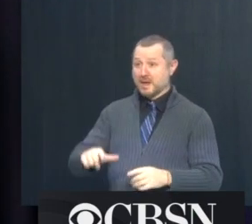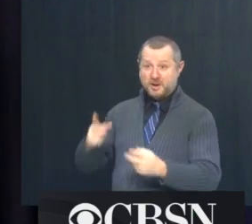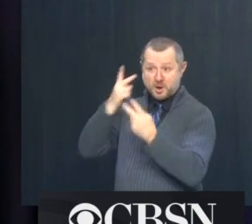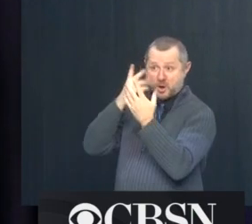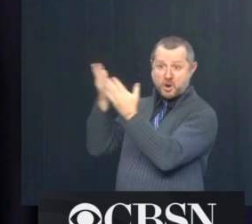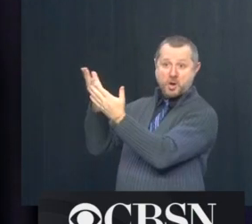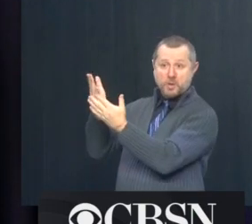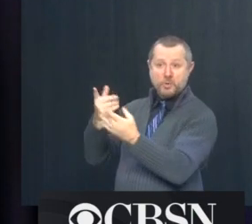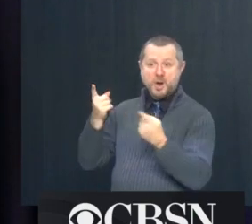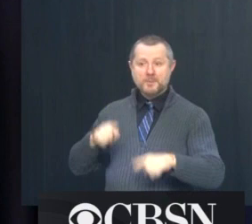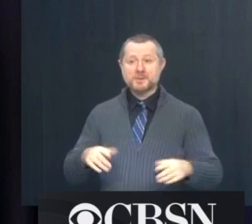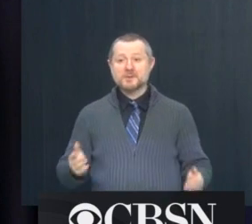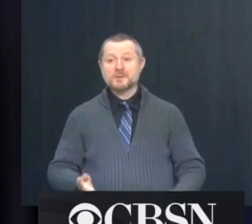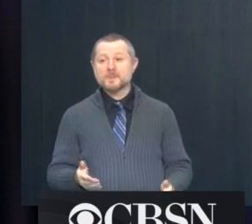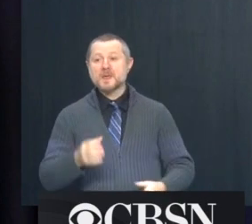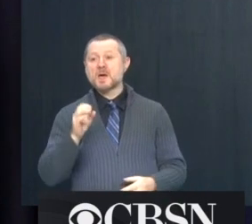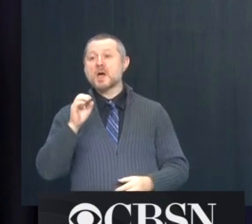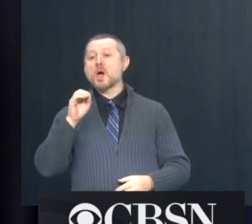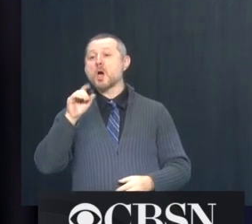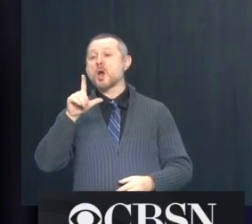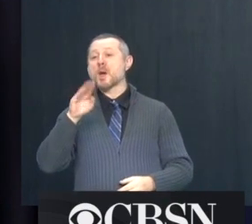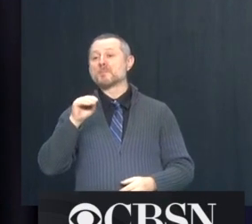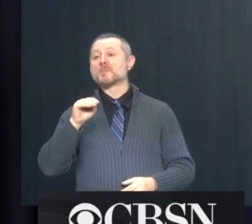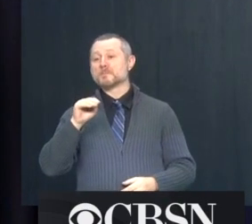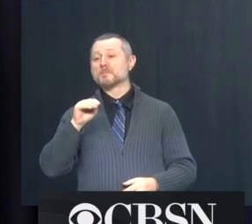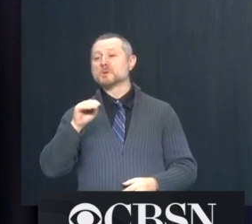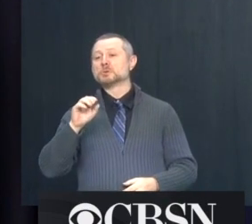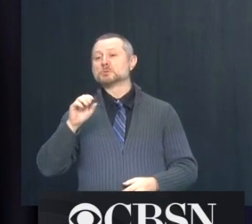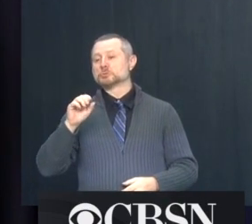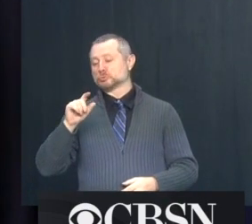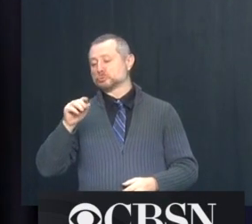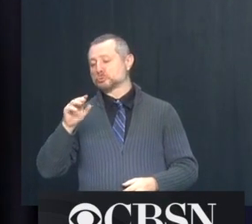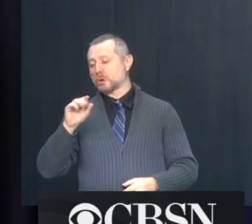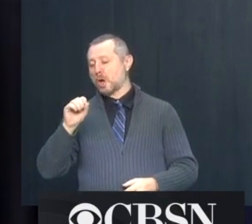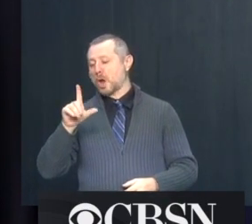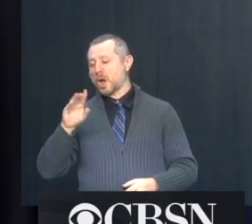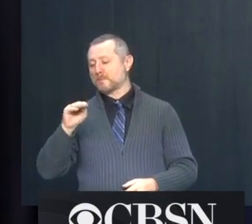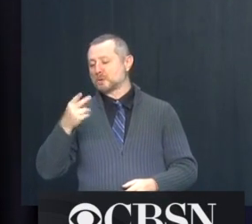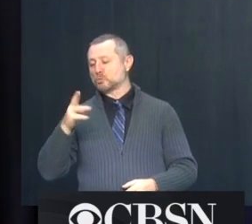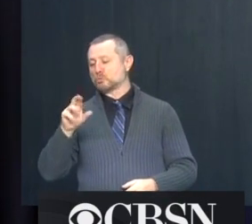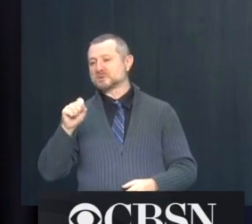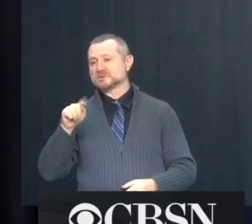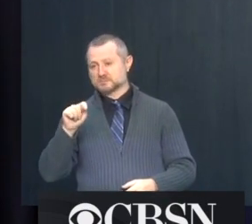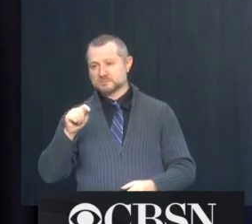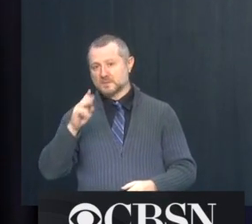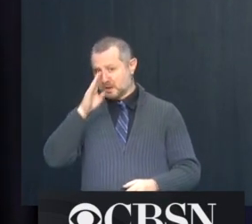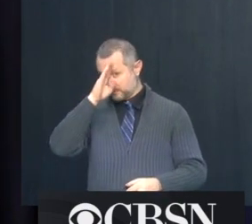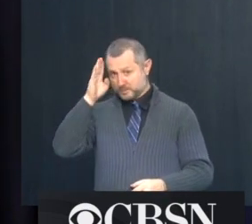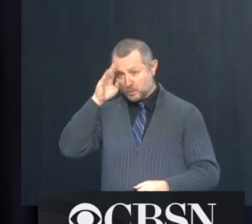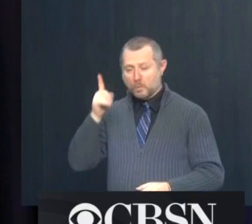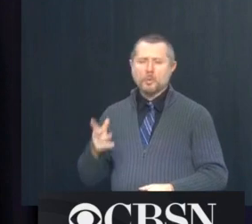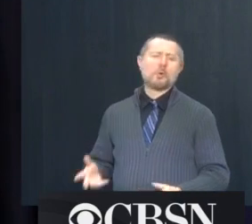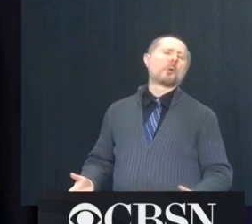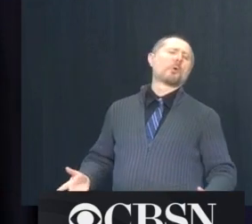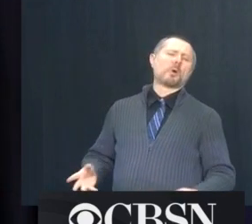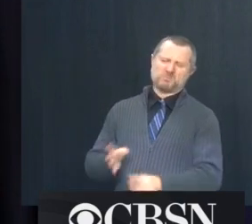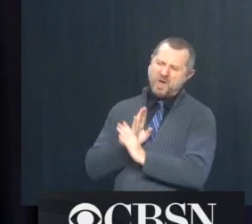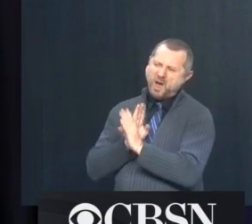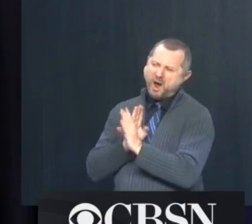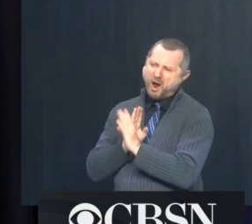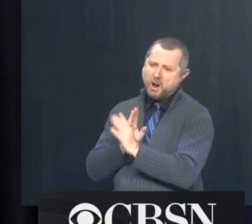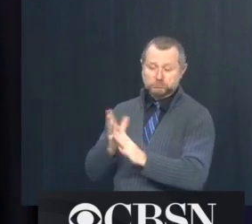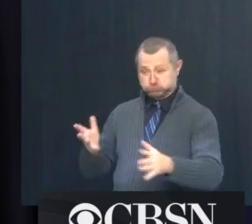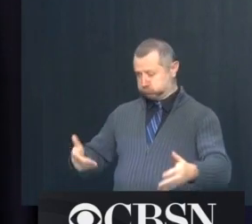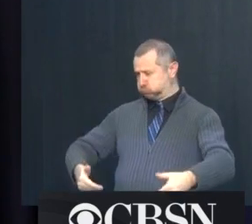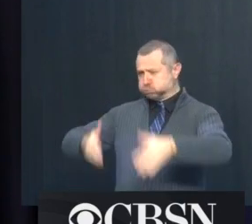Hospital, right? Where the hospital was overwhelmed because that community